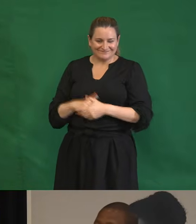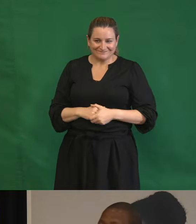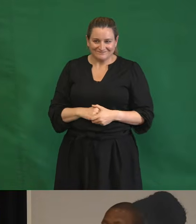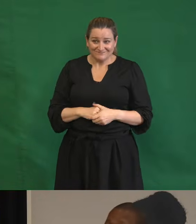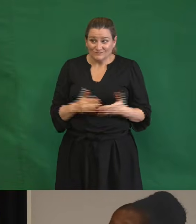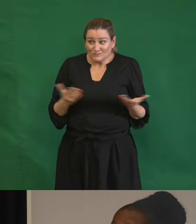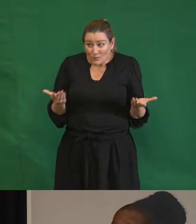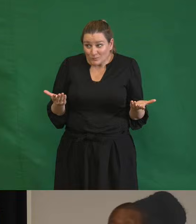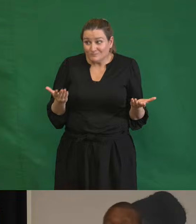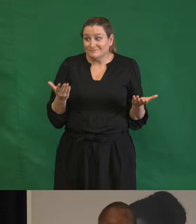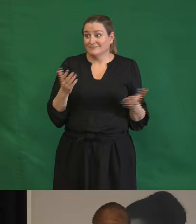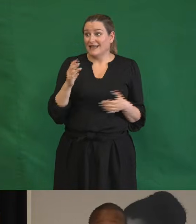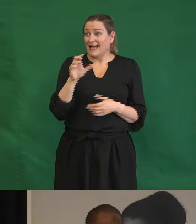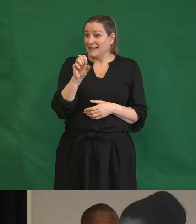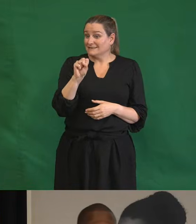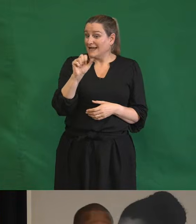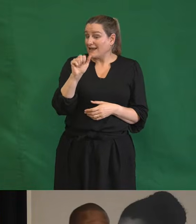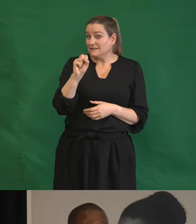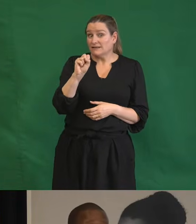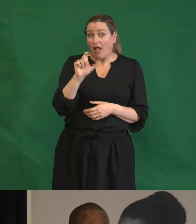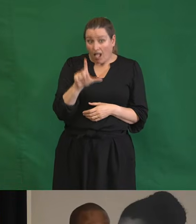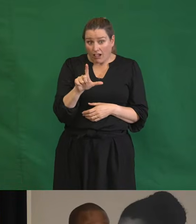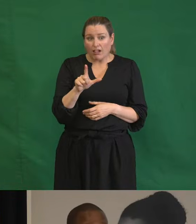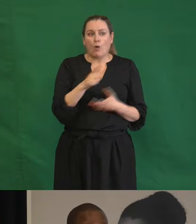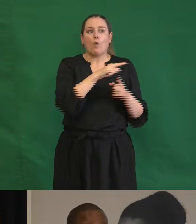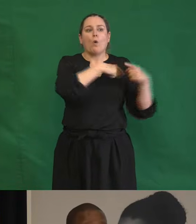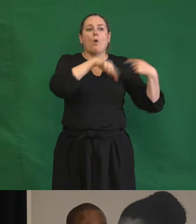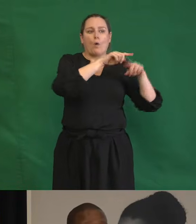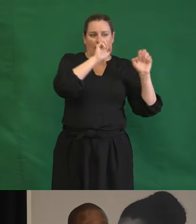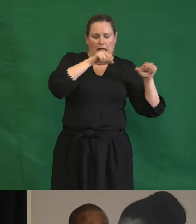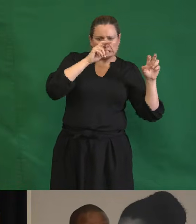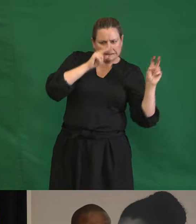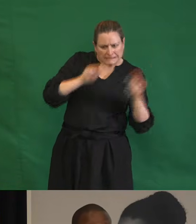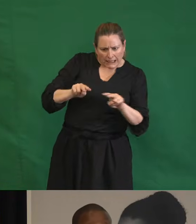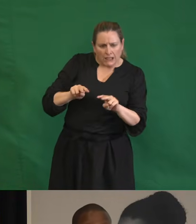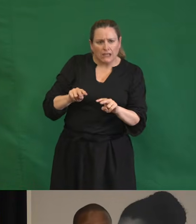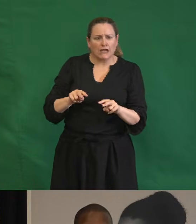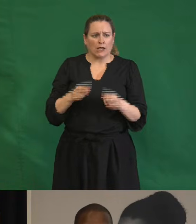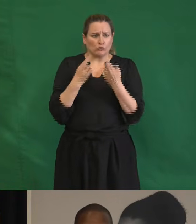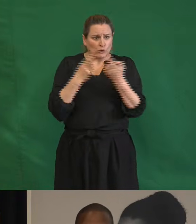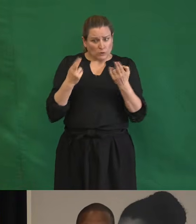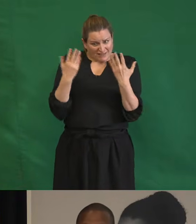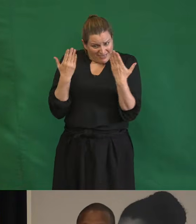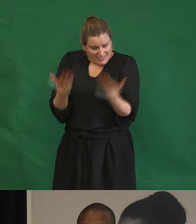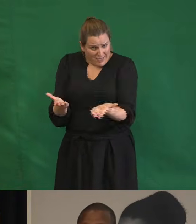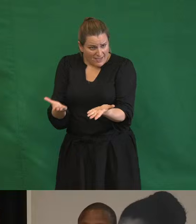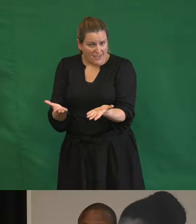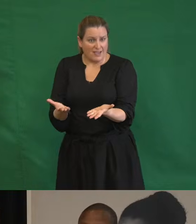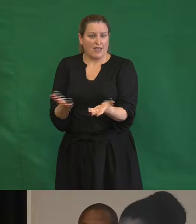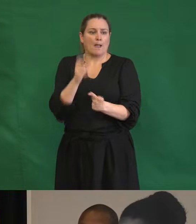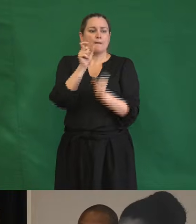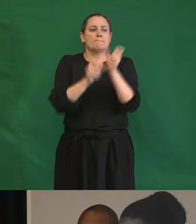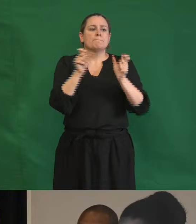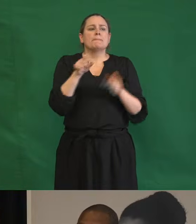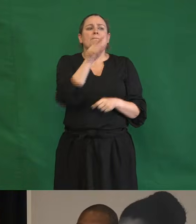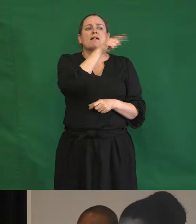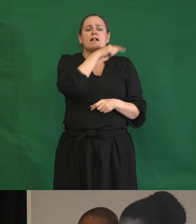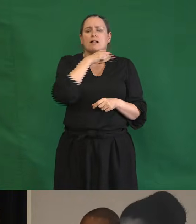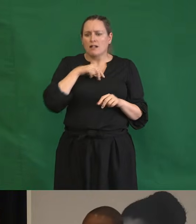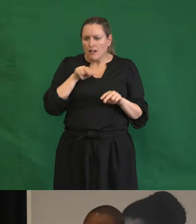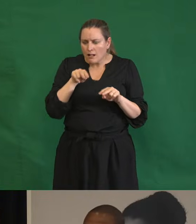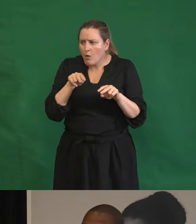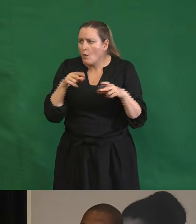African Sign Language can be visible, that resources can be accessible, that people can begin to say, this is